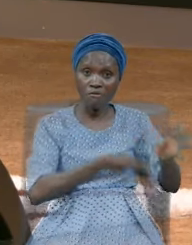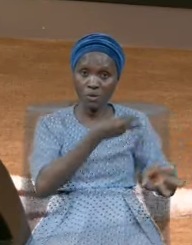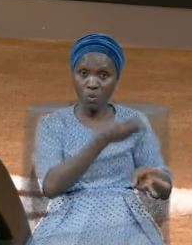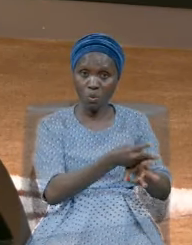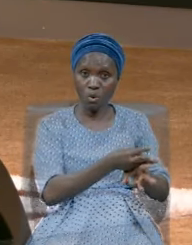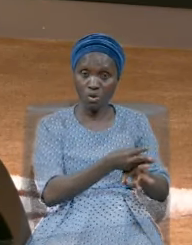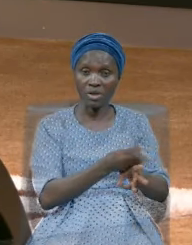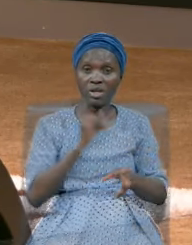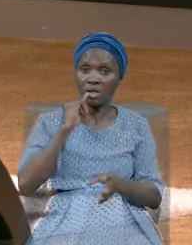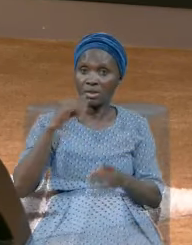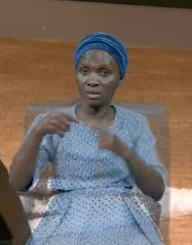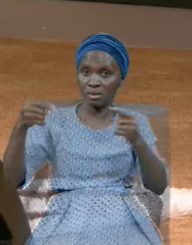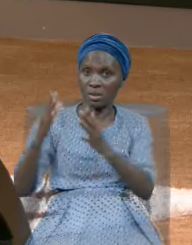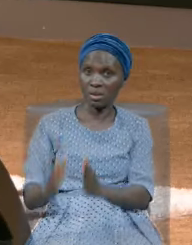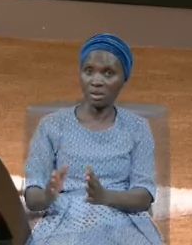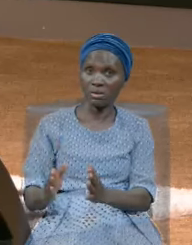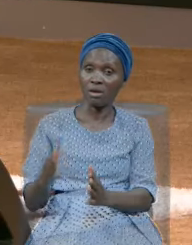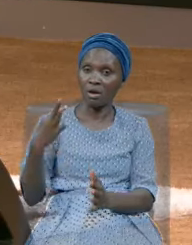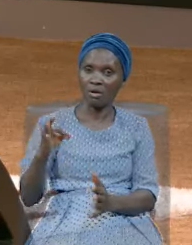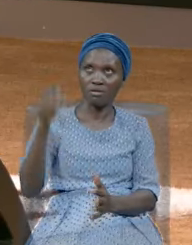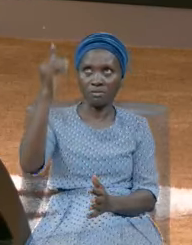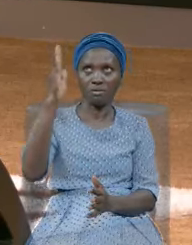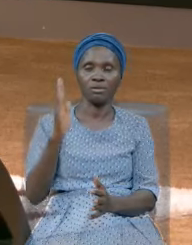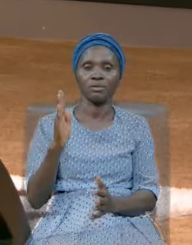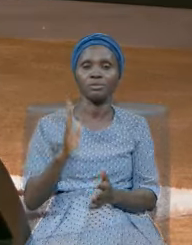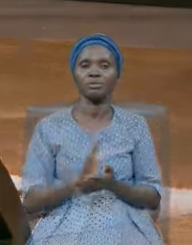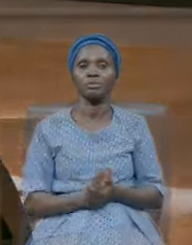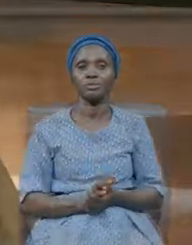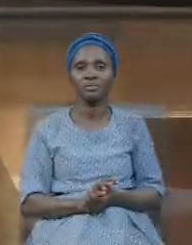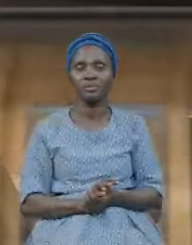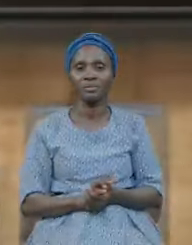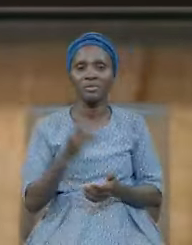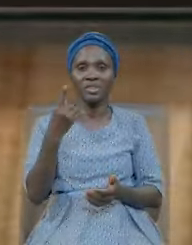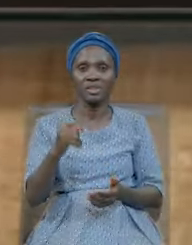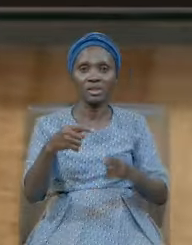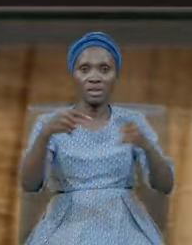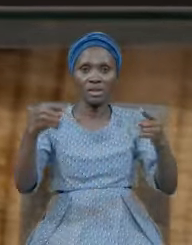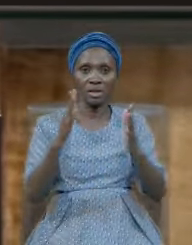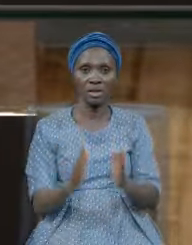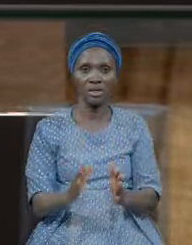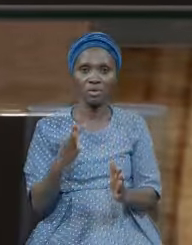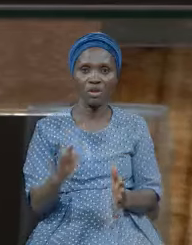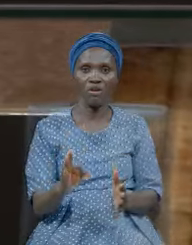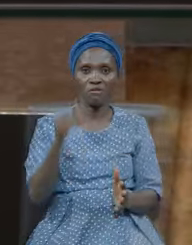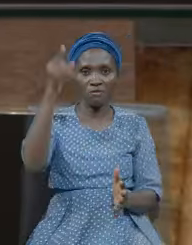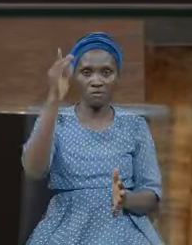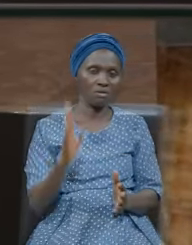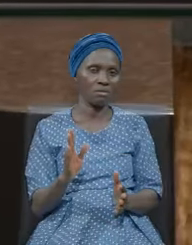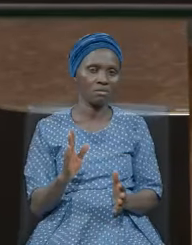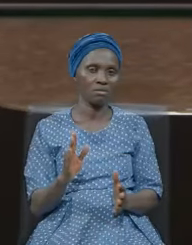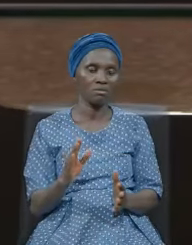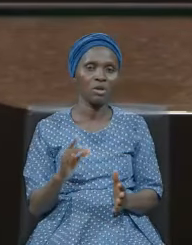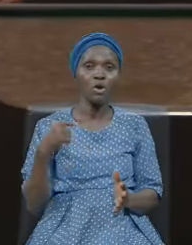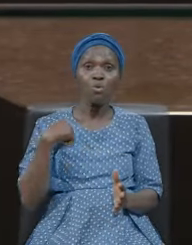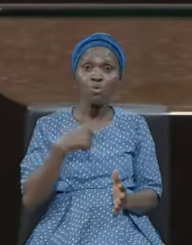world is the enemy of God. The enemy of God. We need to overcome